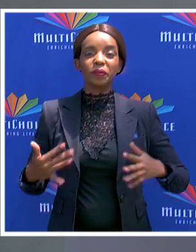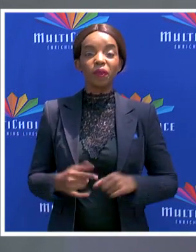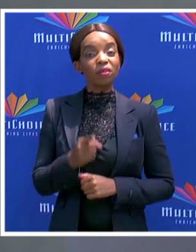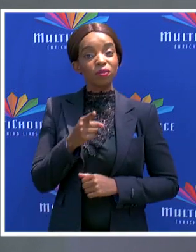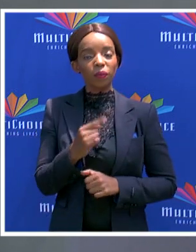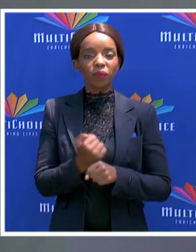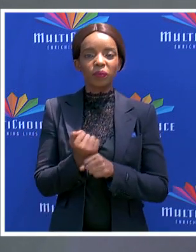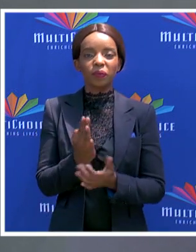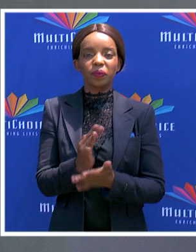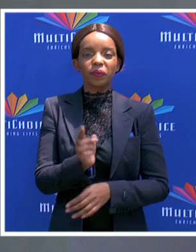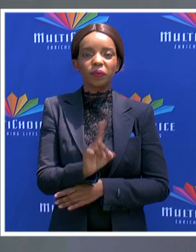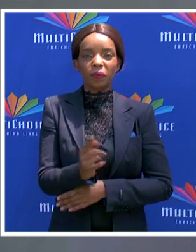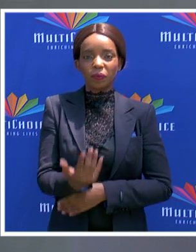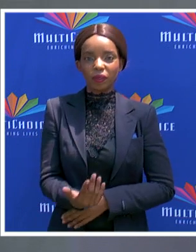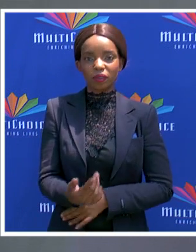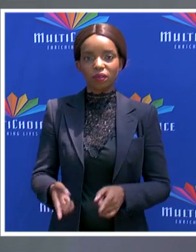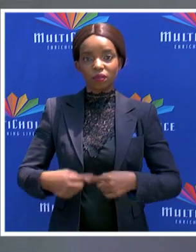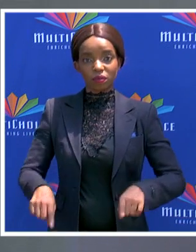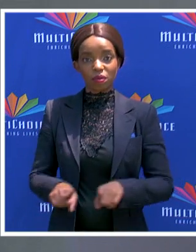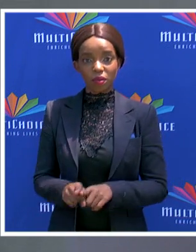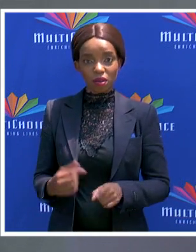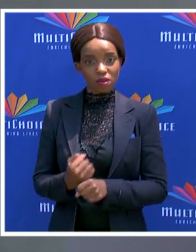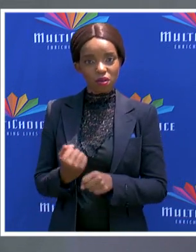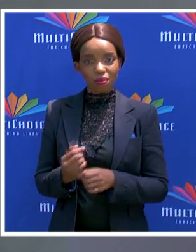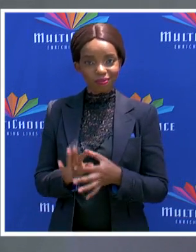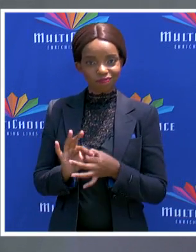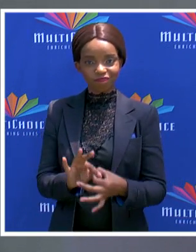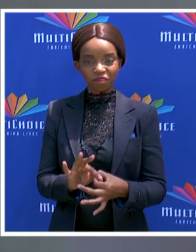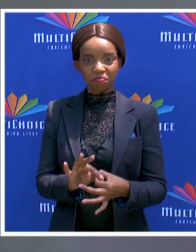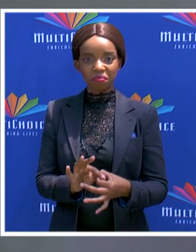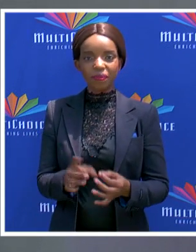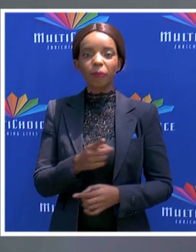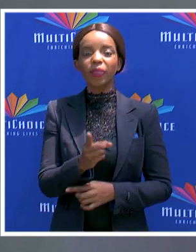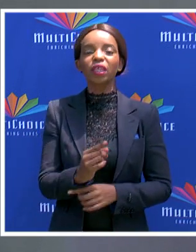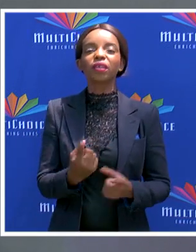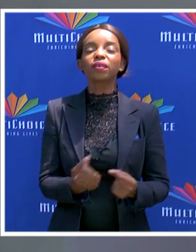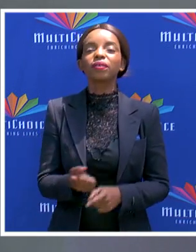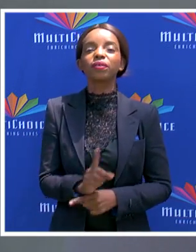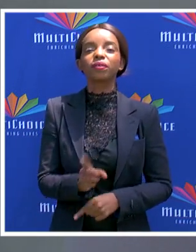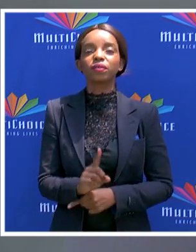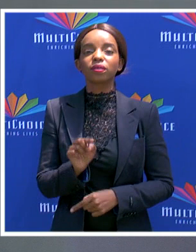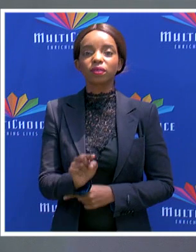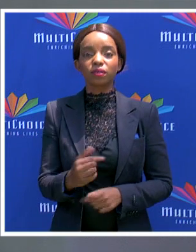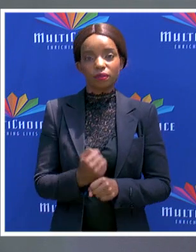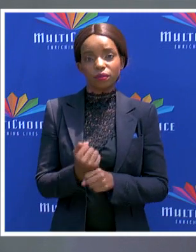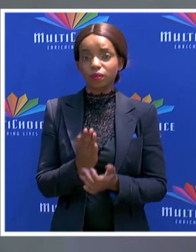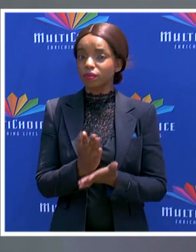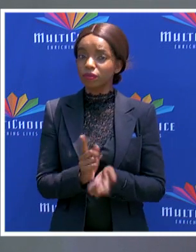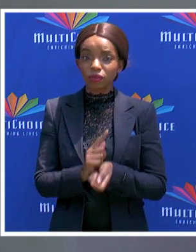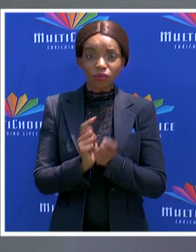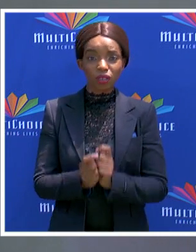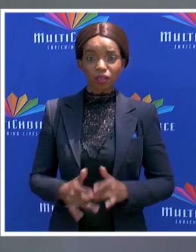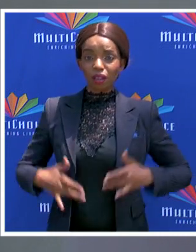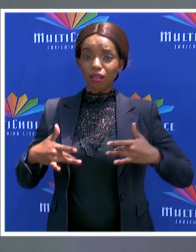that we are the biggest supporter of local content on the continent. You are the biggest funder of sport. You change people's